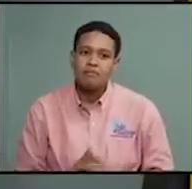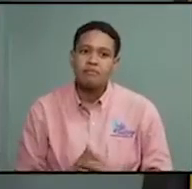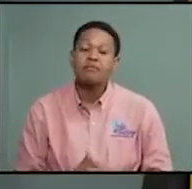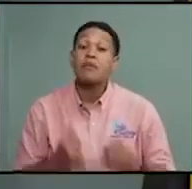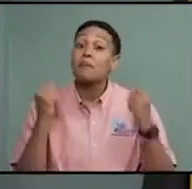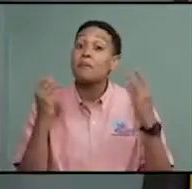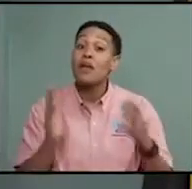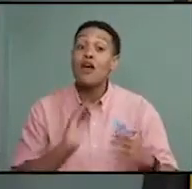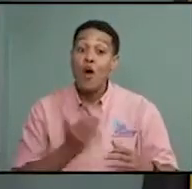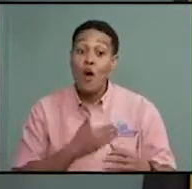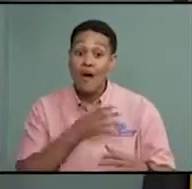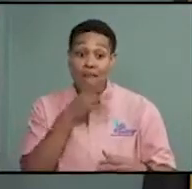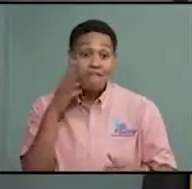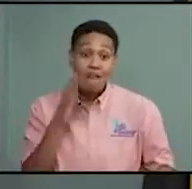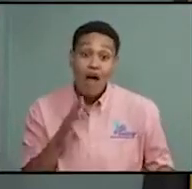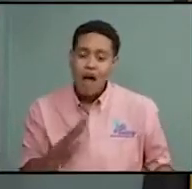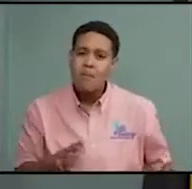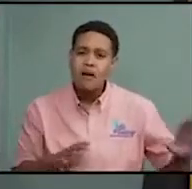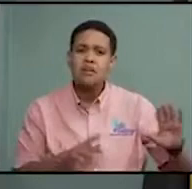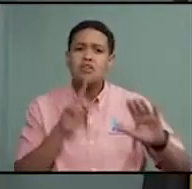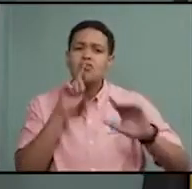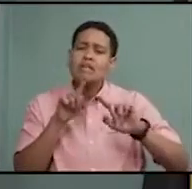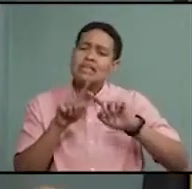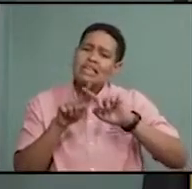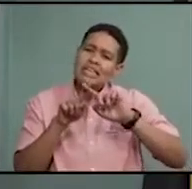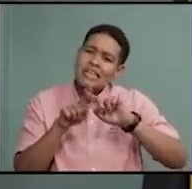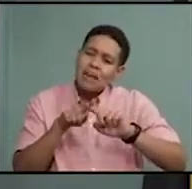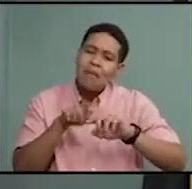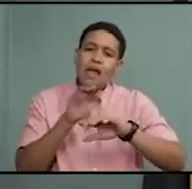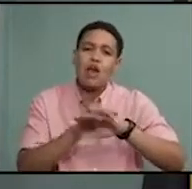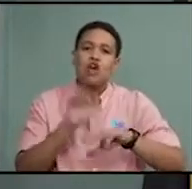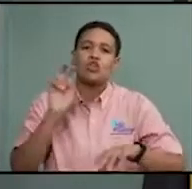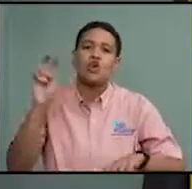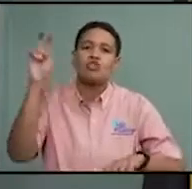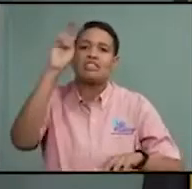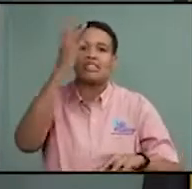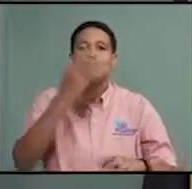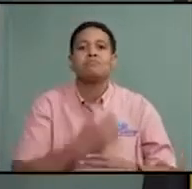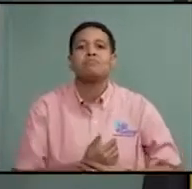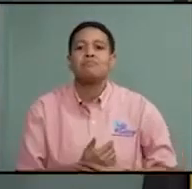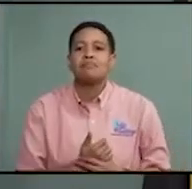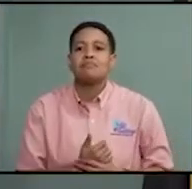Many of our farmers depend on tourism.